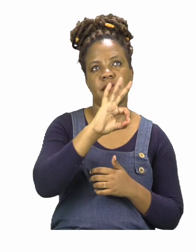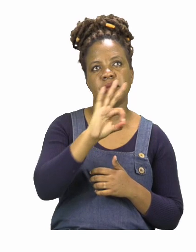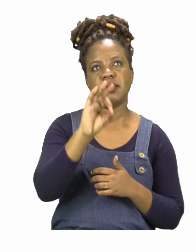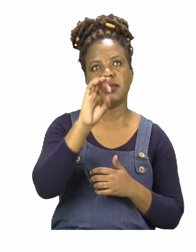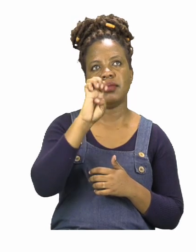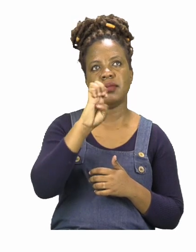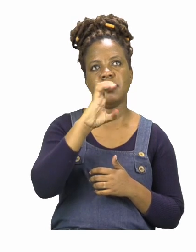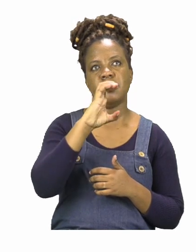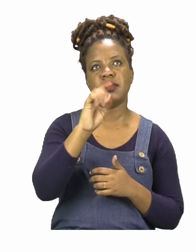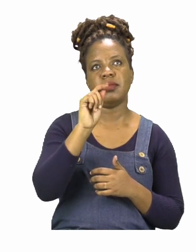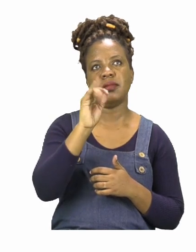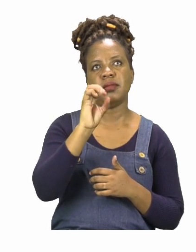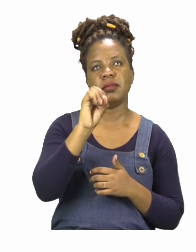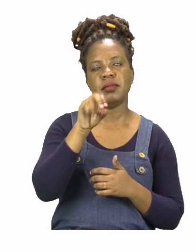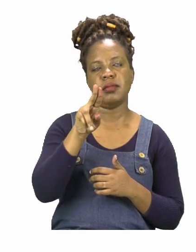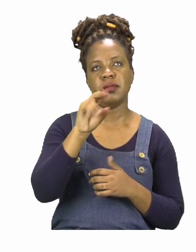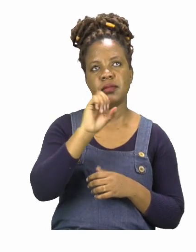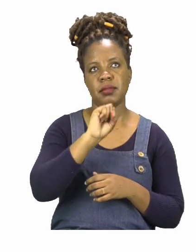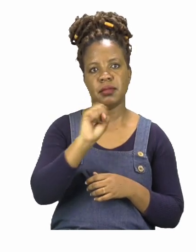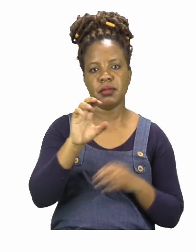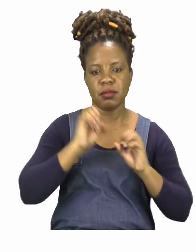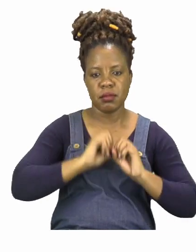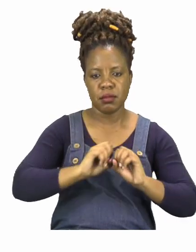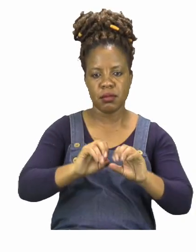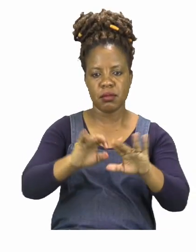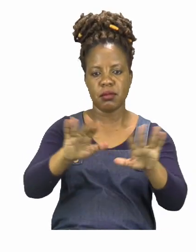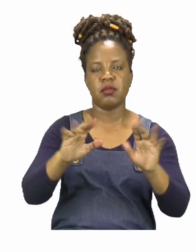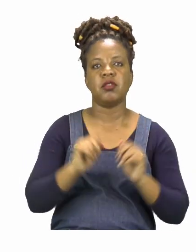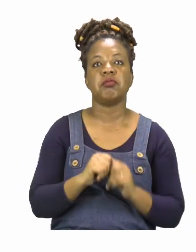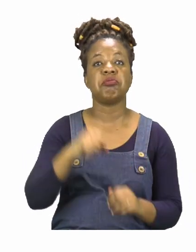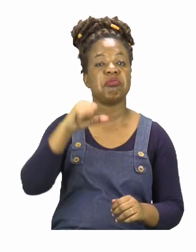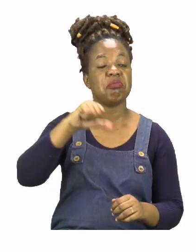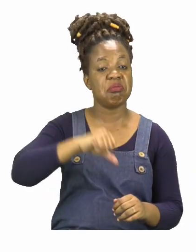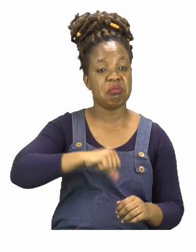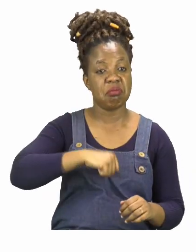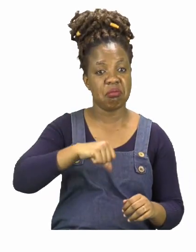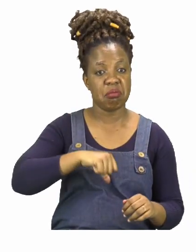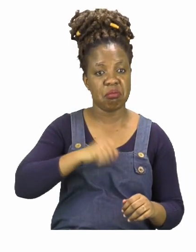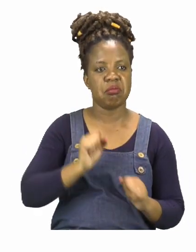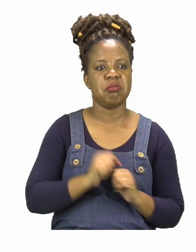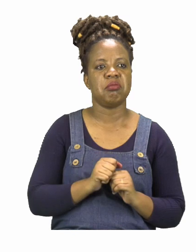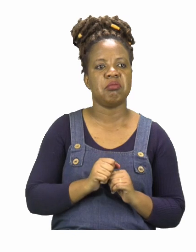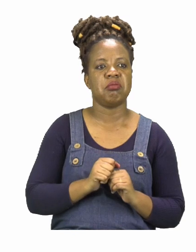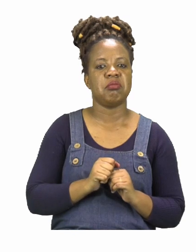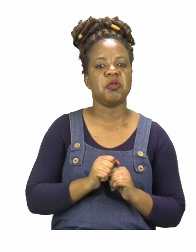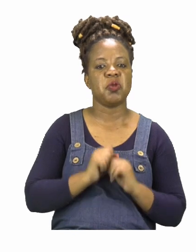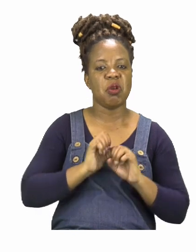a disease that has the ability of spreading is